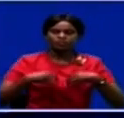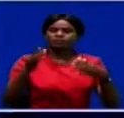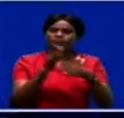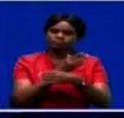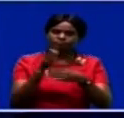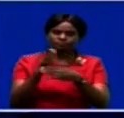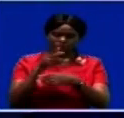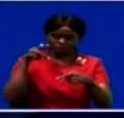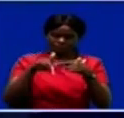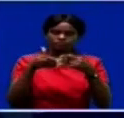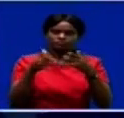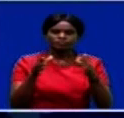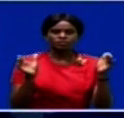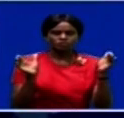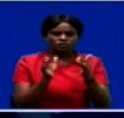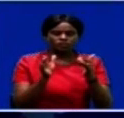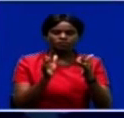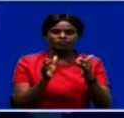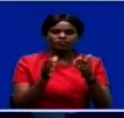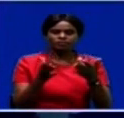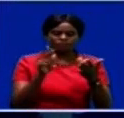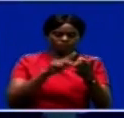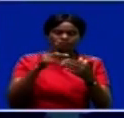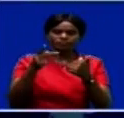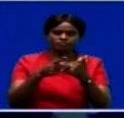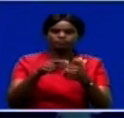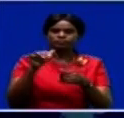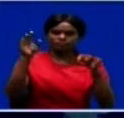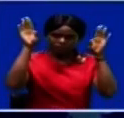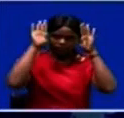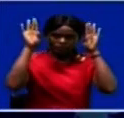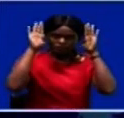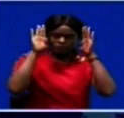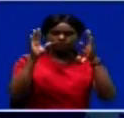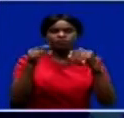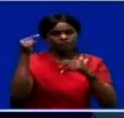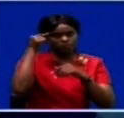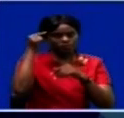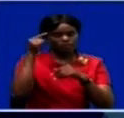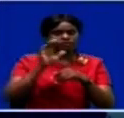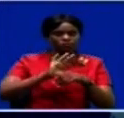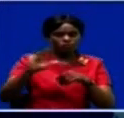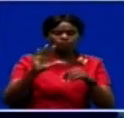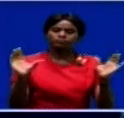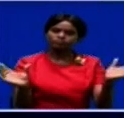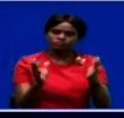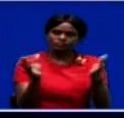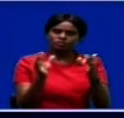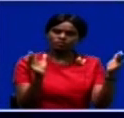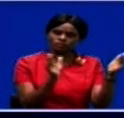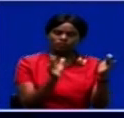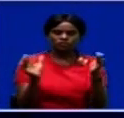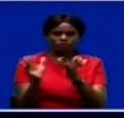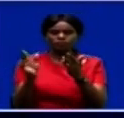this during the launch of the Smallholder Livestock Restocking Program in Kalulushi. She said government, through Enhanced Smallholder